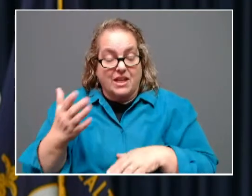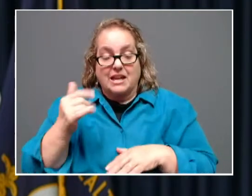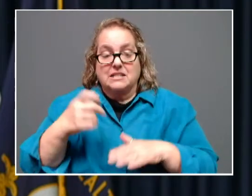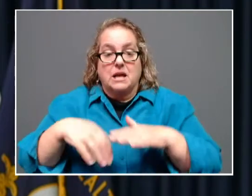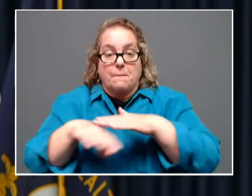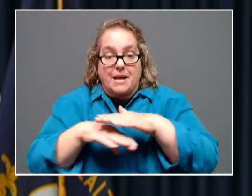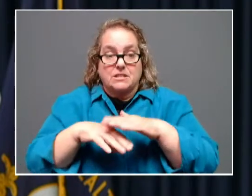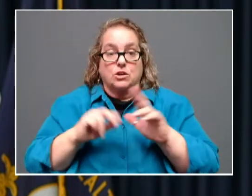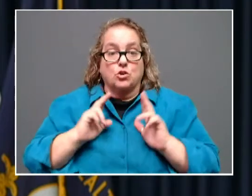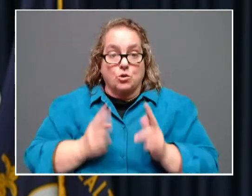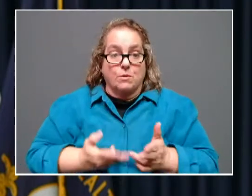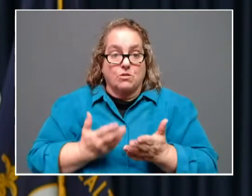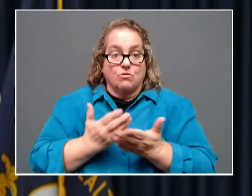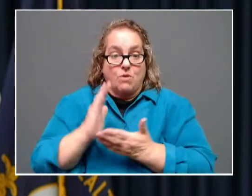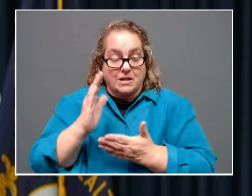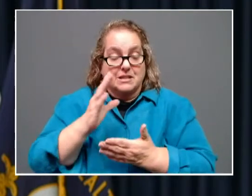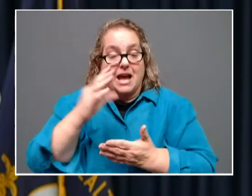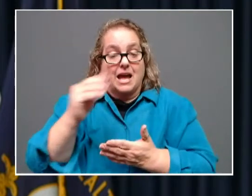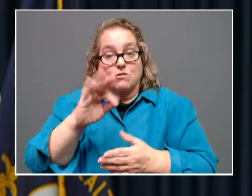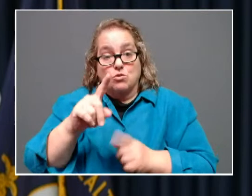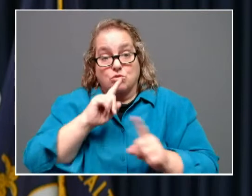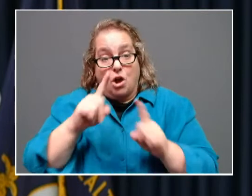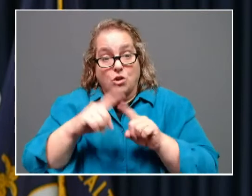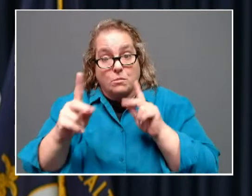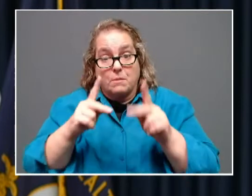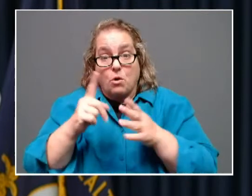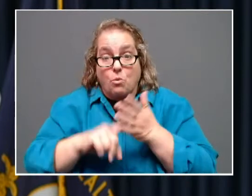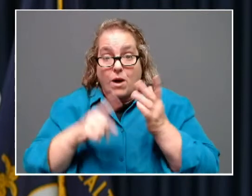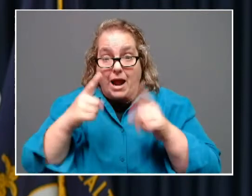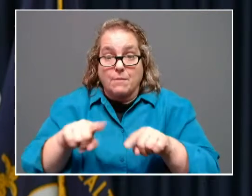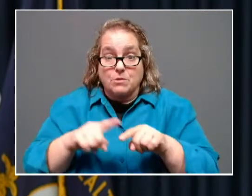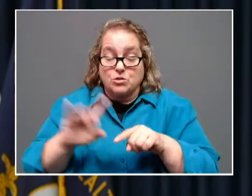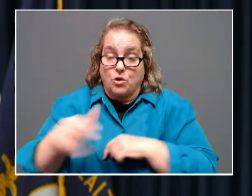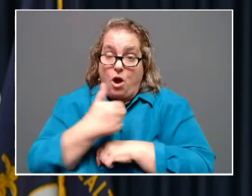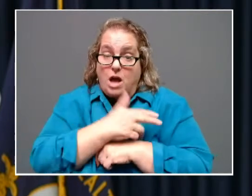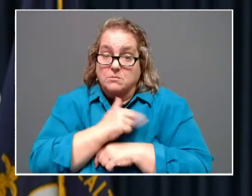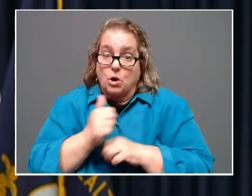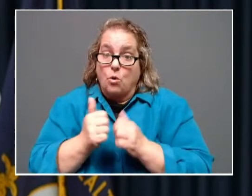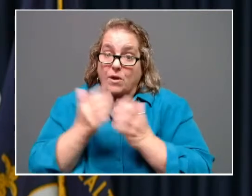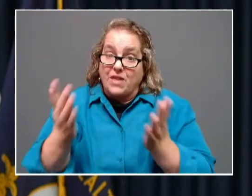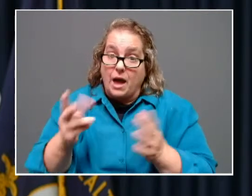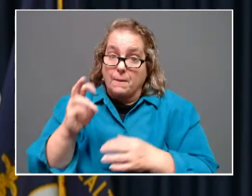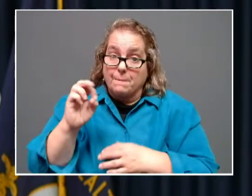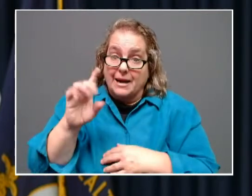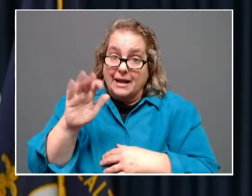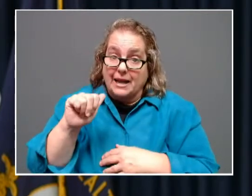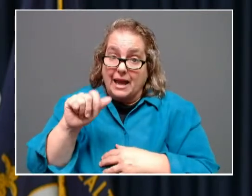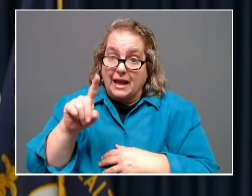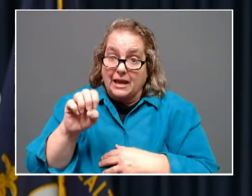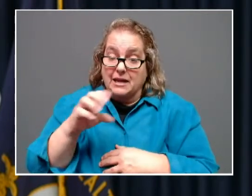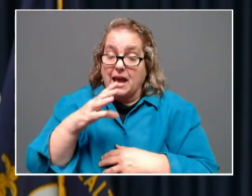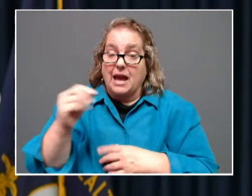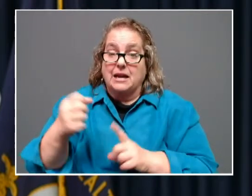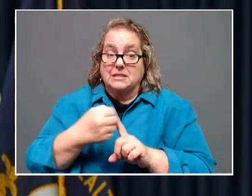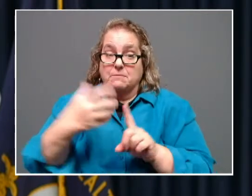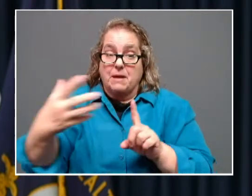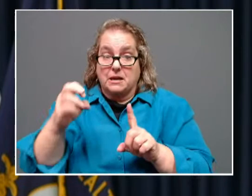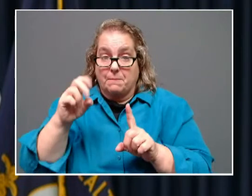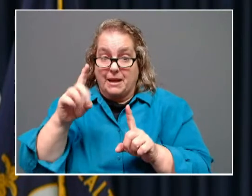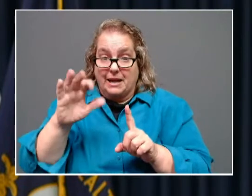if you talk to people about what happens to their hospital without Medicaid and expanded Medicaid, I think you'll